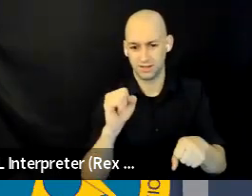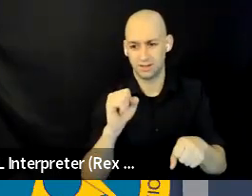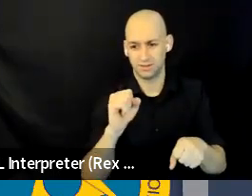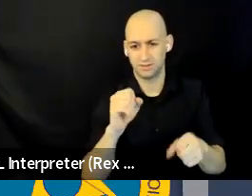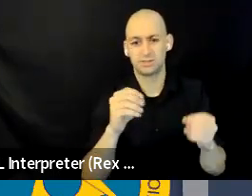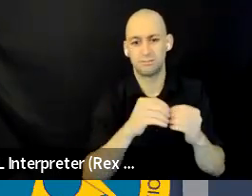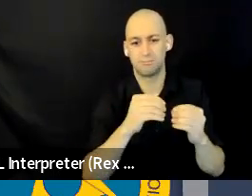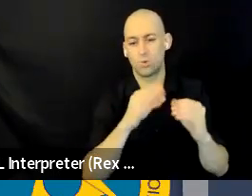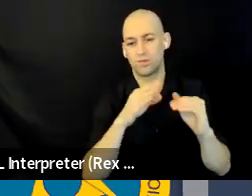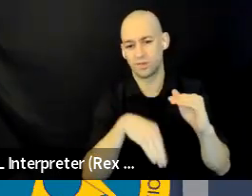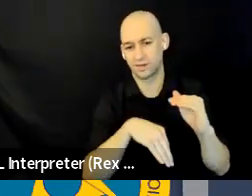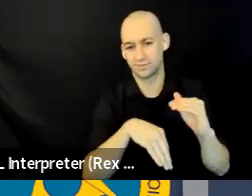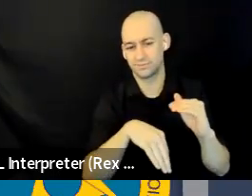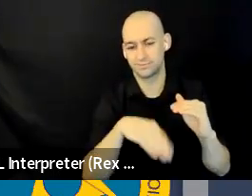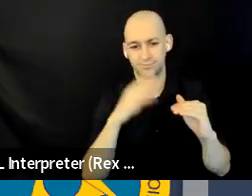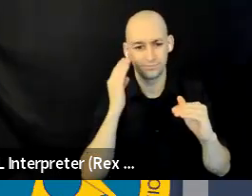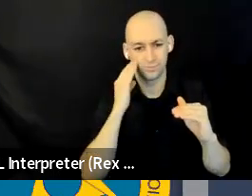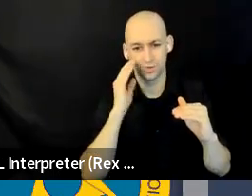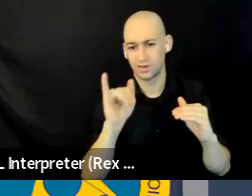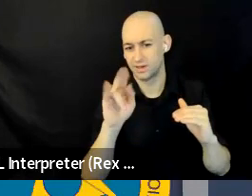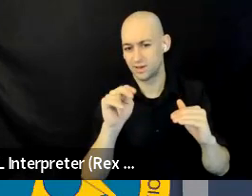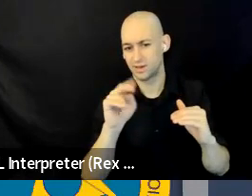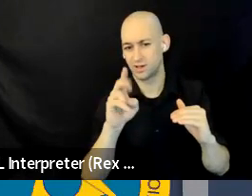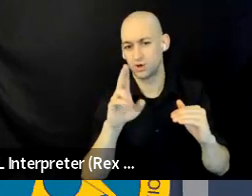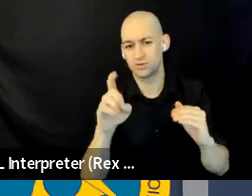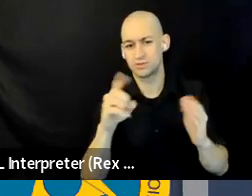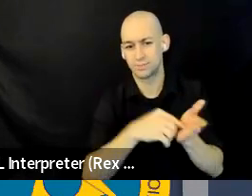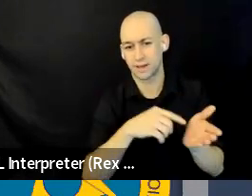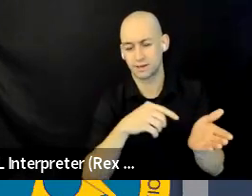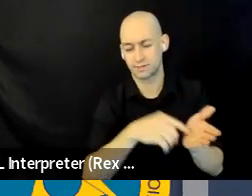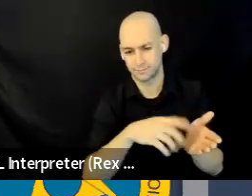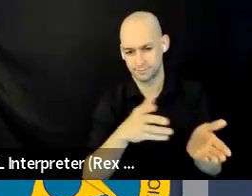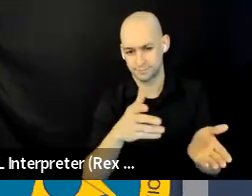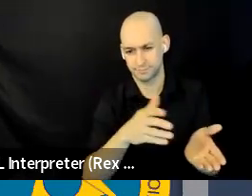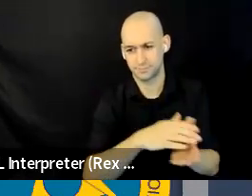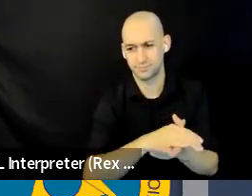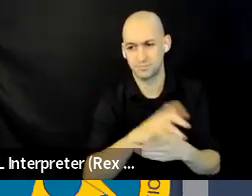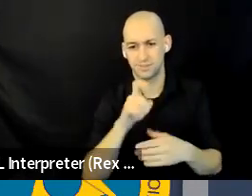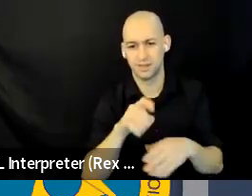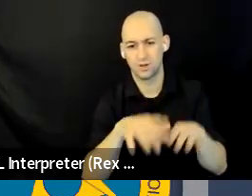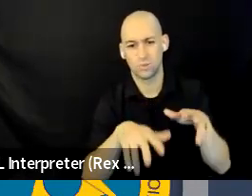of, you know, induced demand in that case. So you just have to weigh them all and balance them.